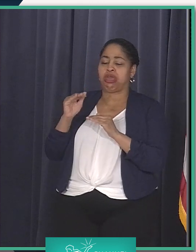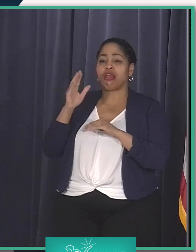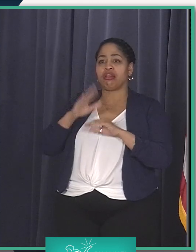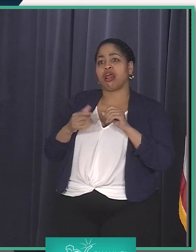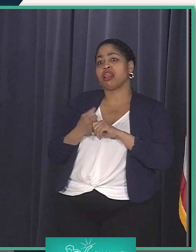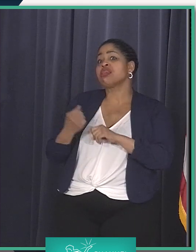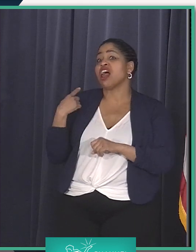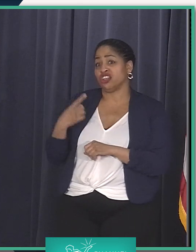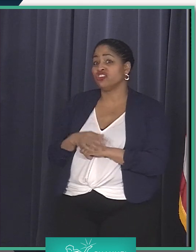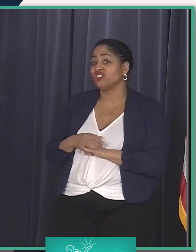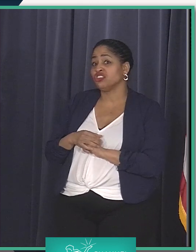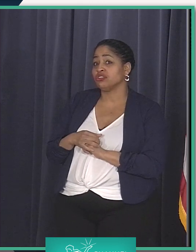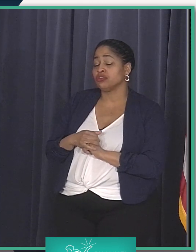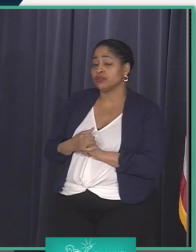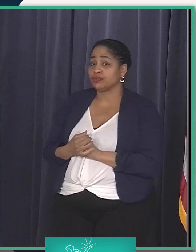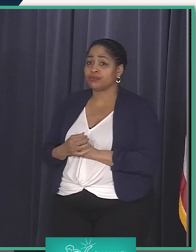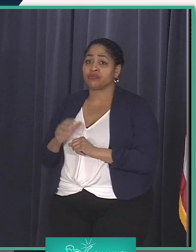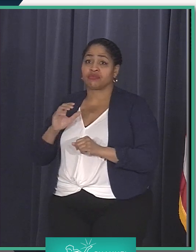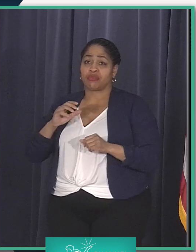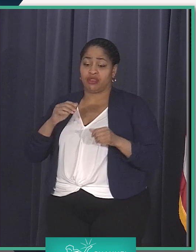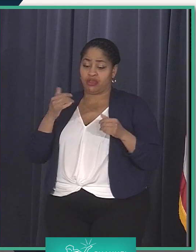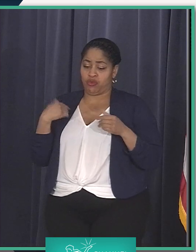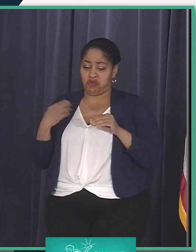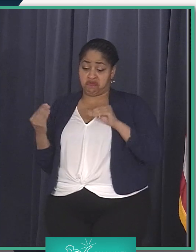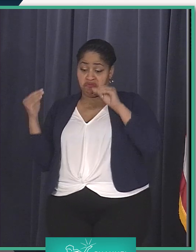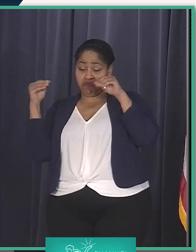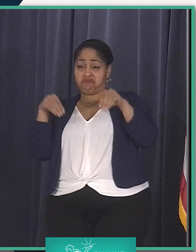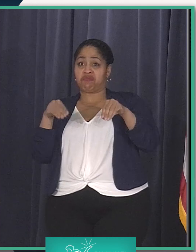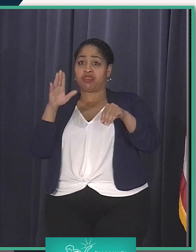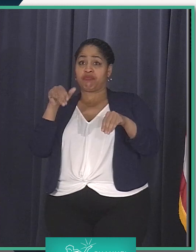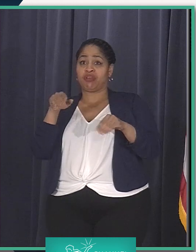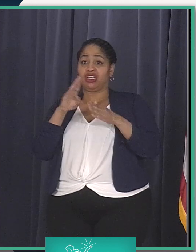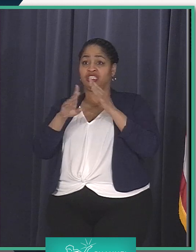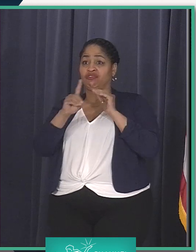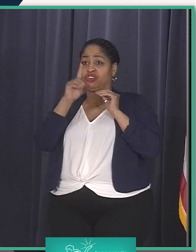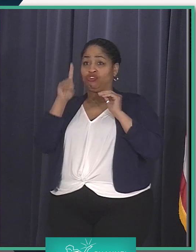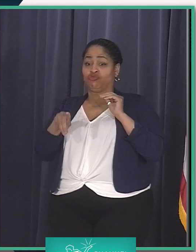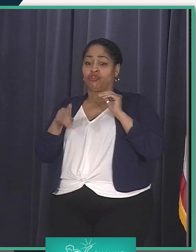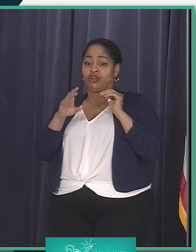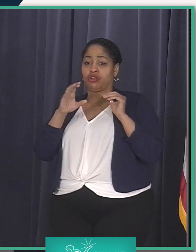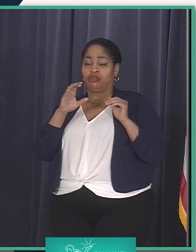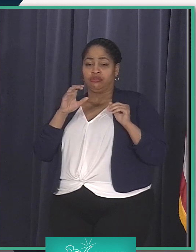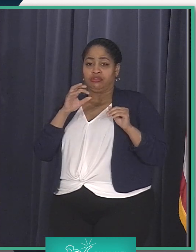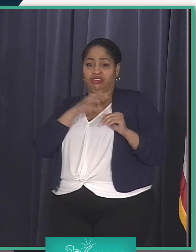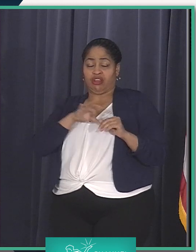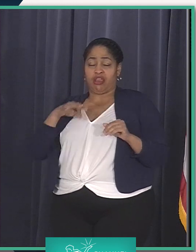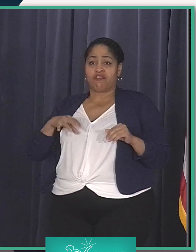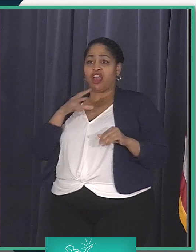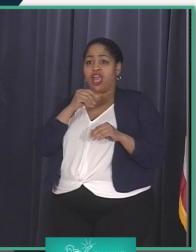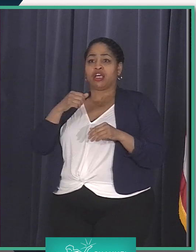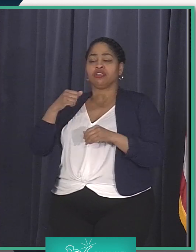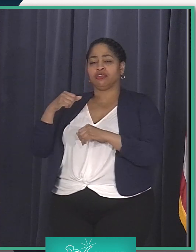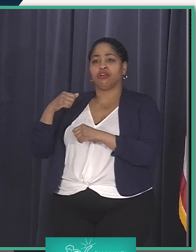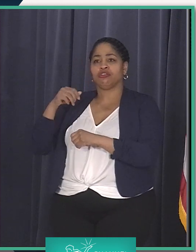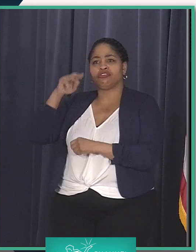year. Our installation is being done by the City of Detroit crews along with the Army Corps of Engineers and